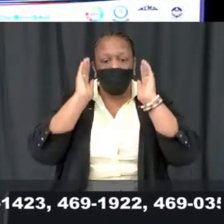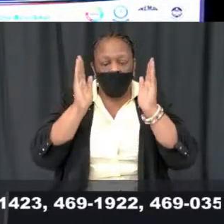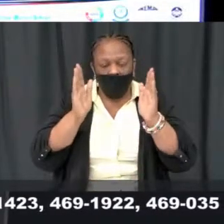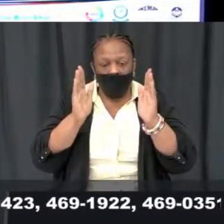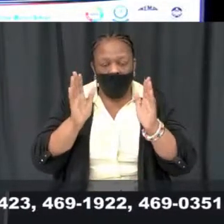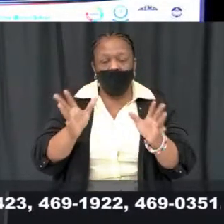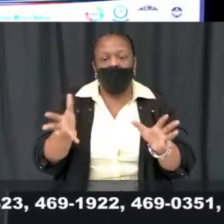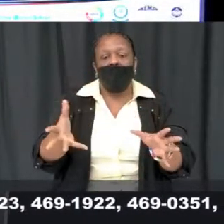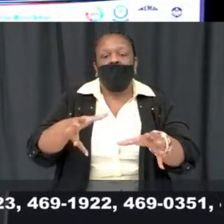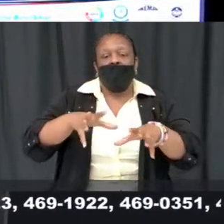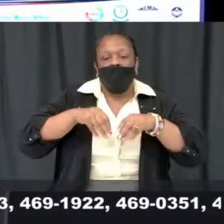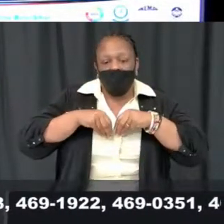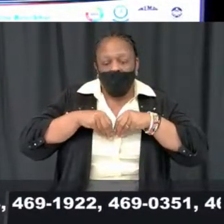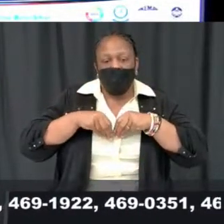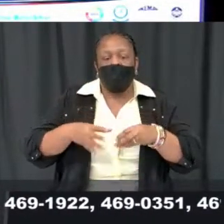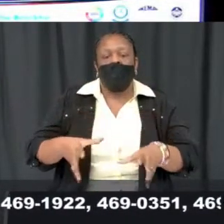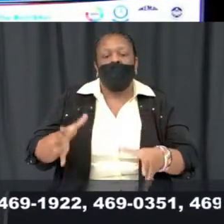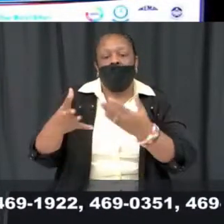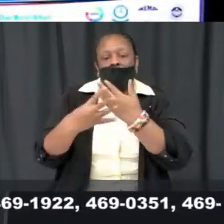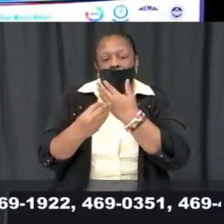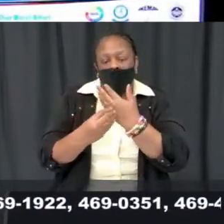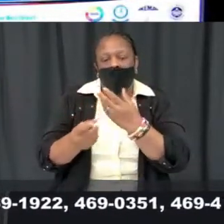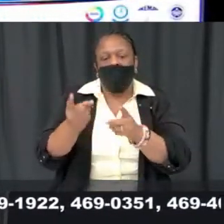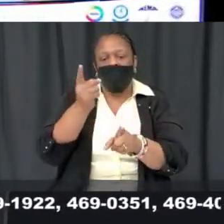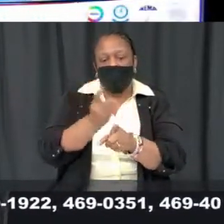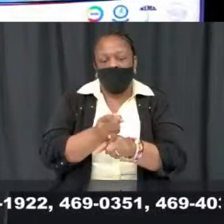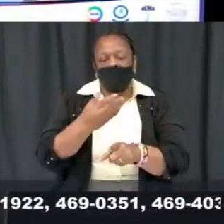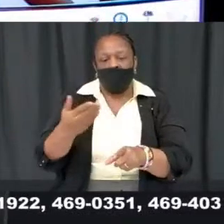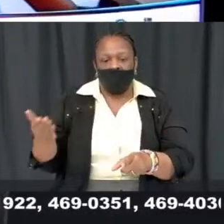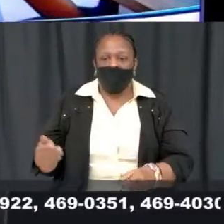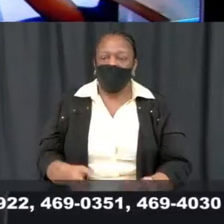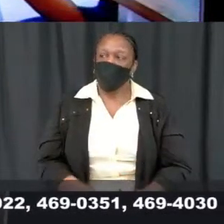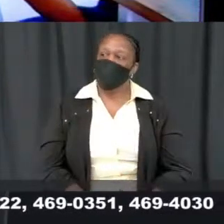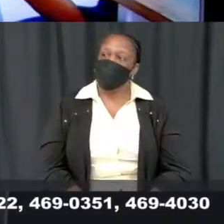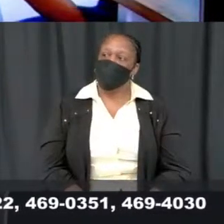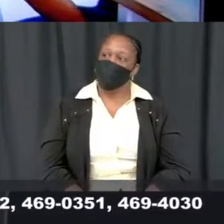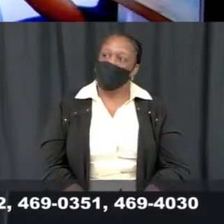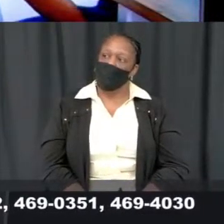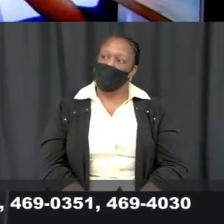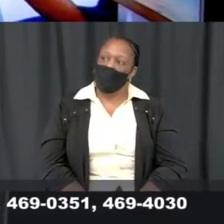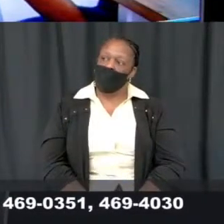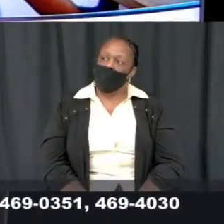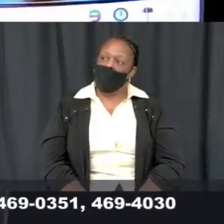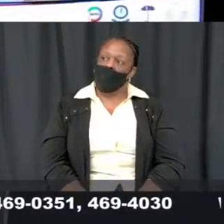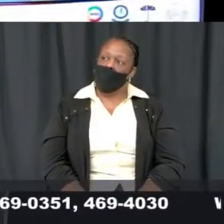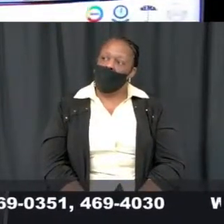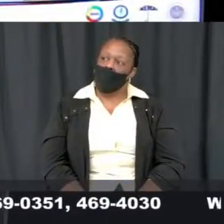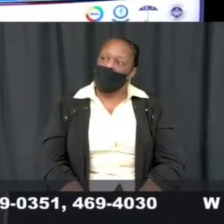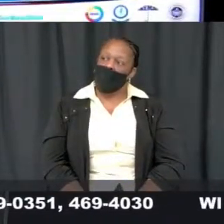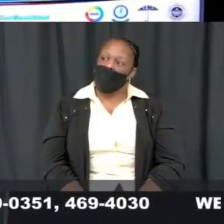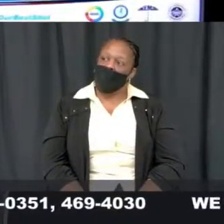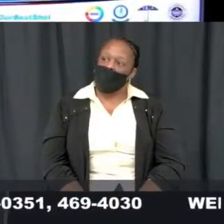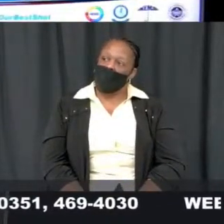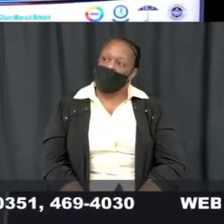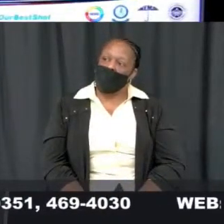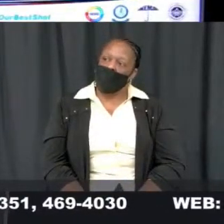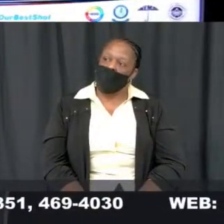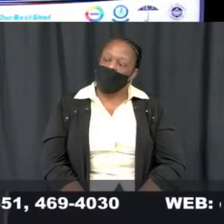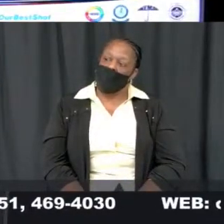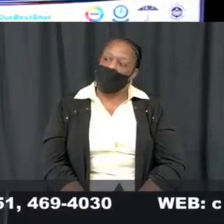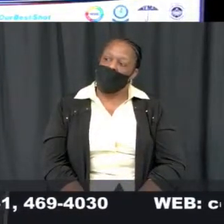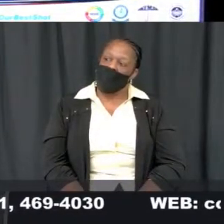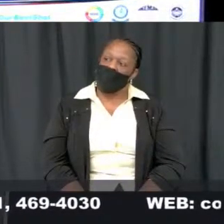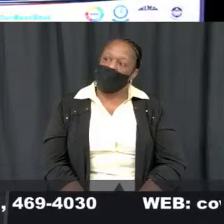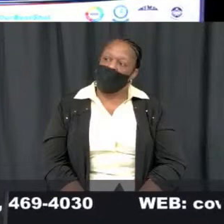should be vaccinated get vaccinated so we can move forward. I also want to address something that has